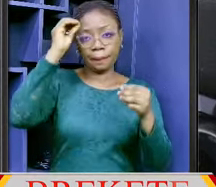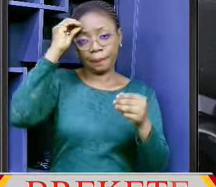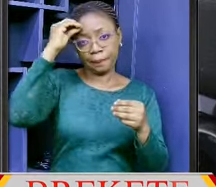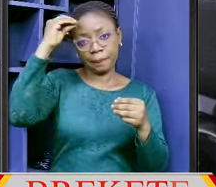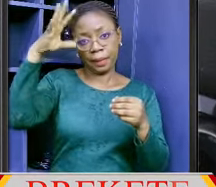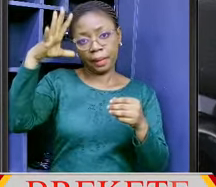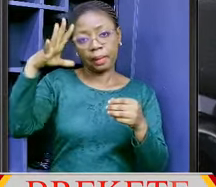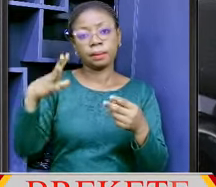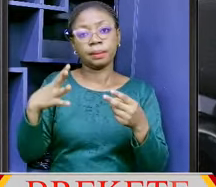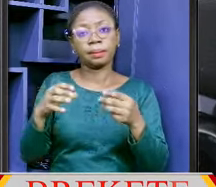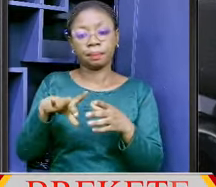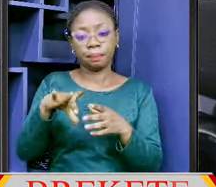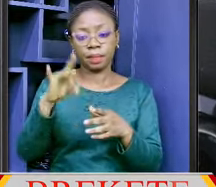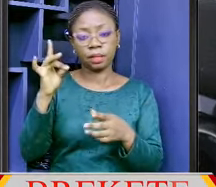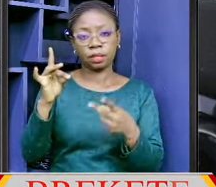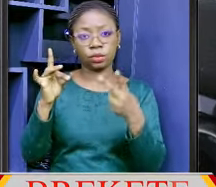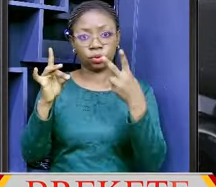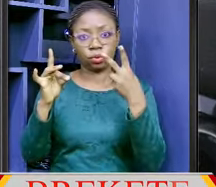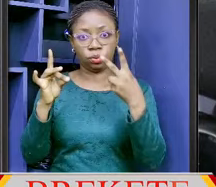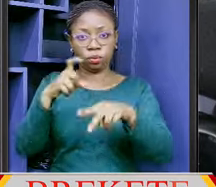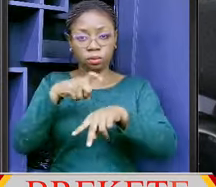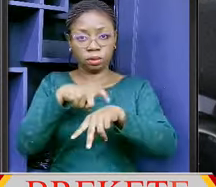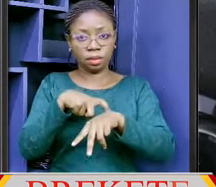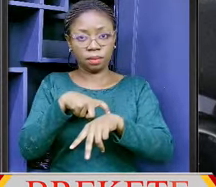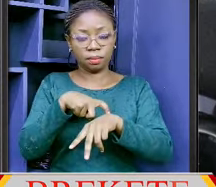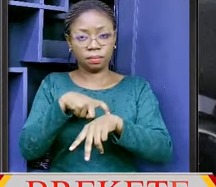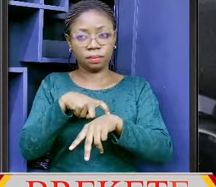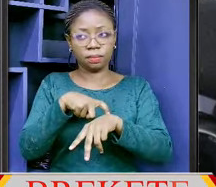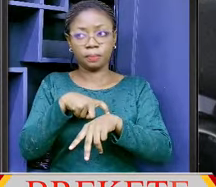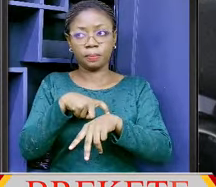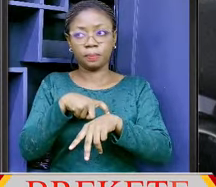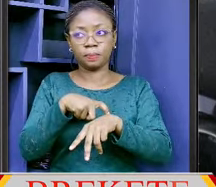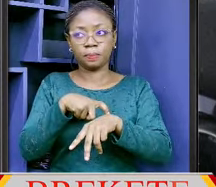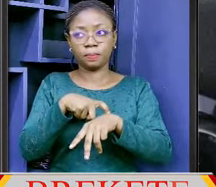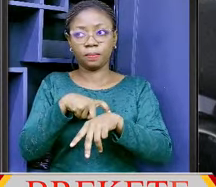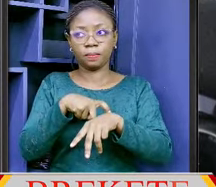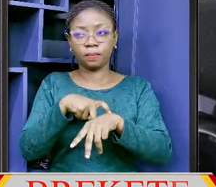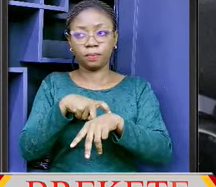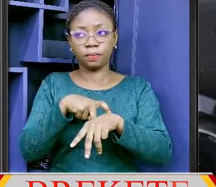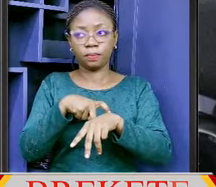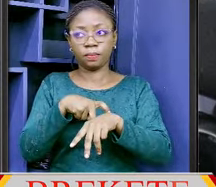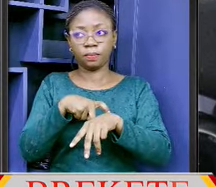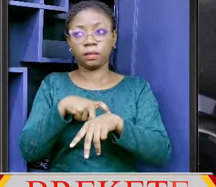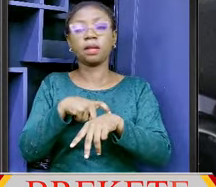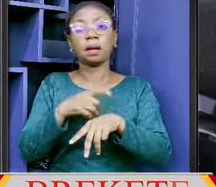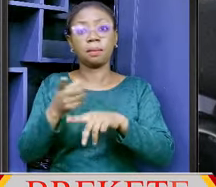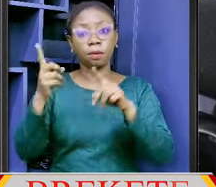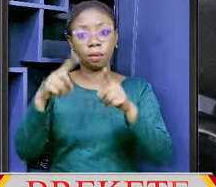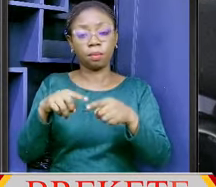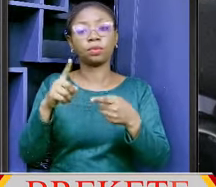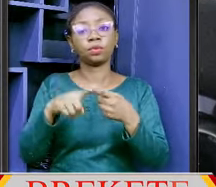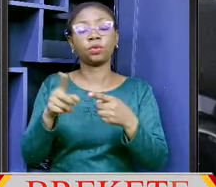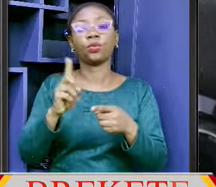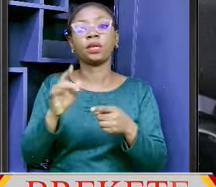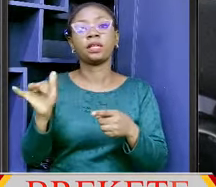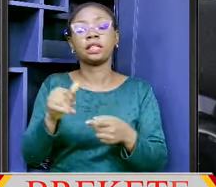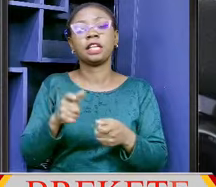pick twice. Yes, sir. So I'm coming for where they give the women children the land. I'm coming,